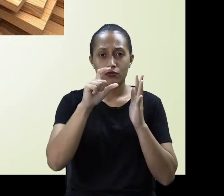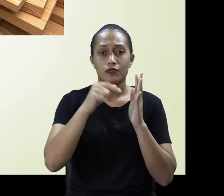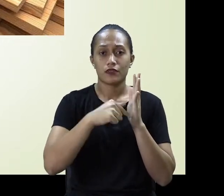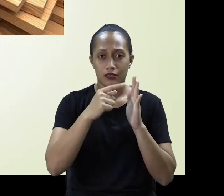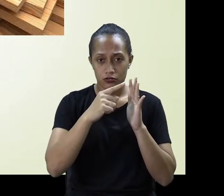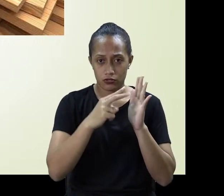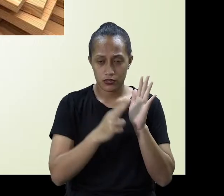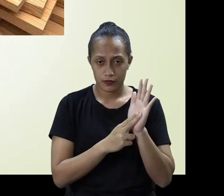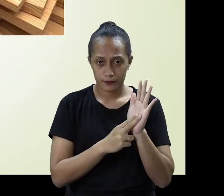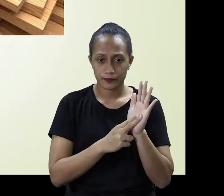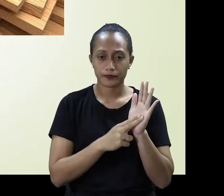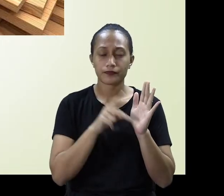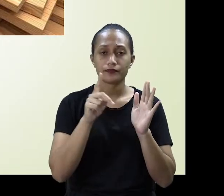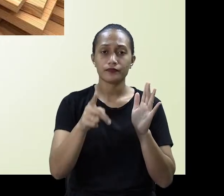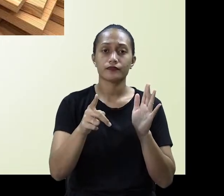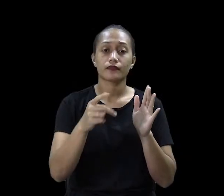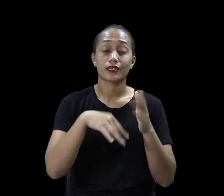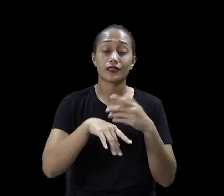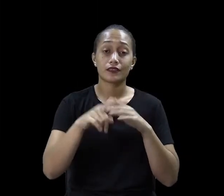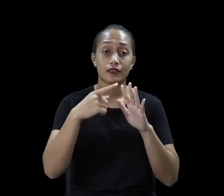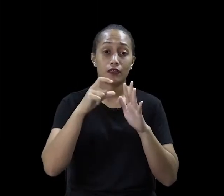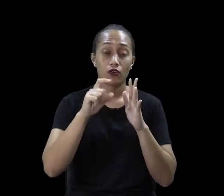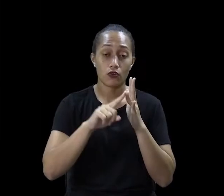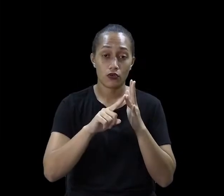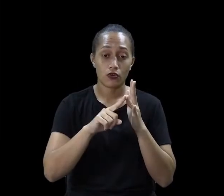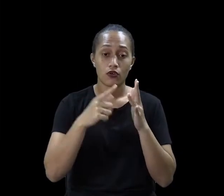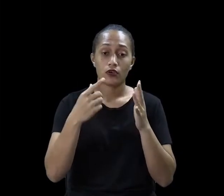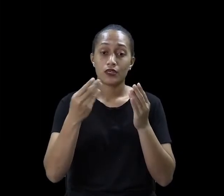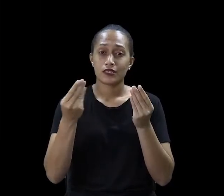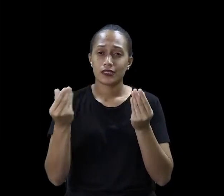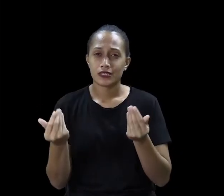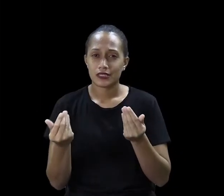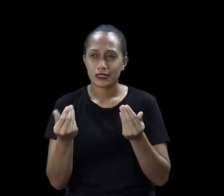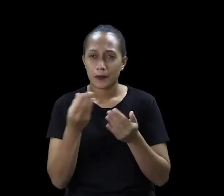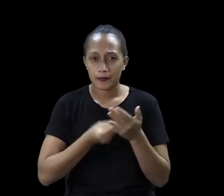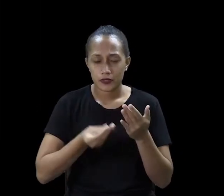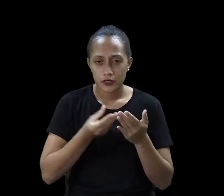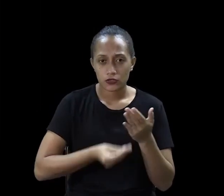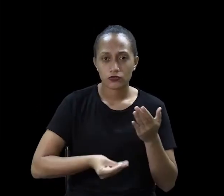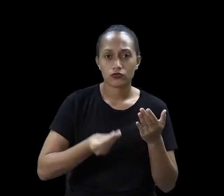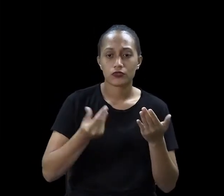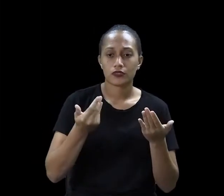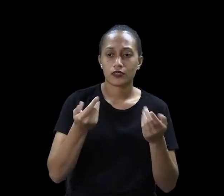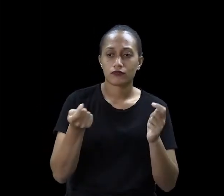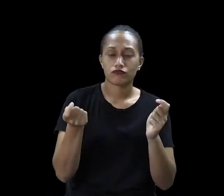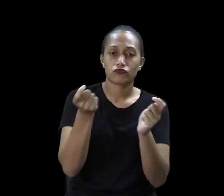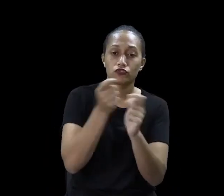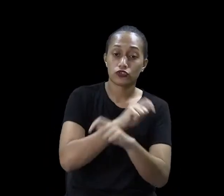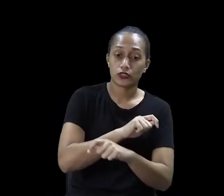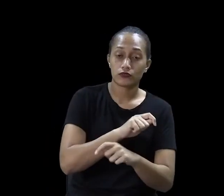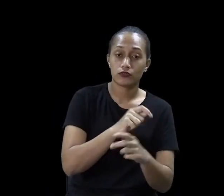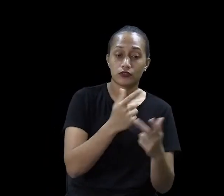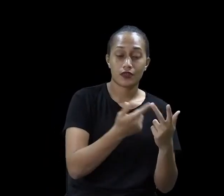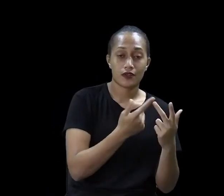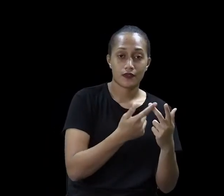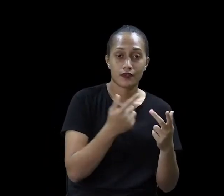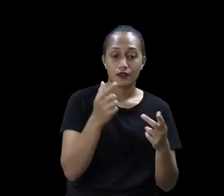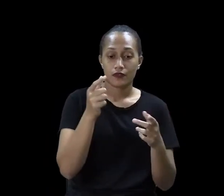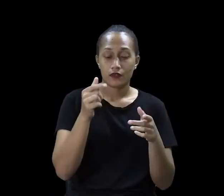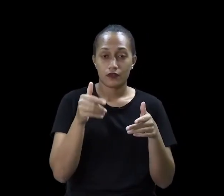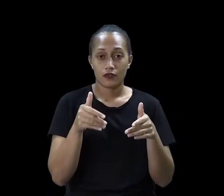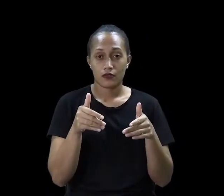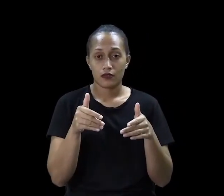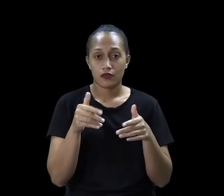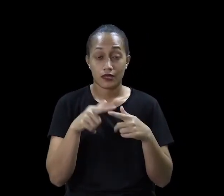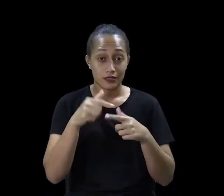beefsteak from cow, and so forth. There are factors or resources that determines productions that